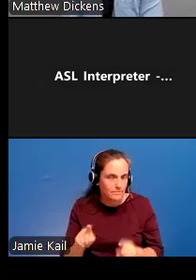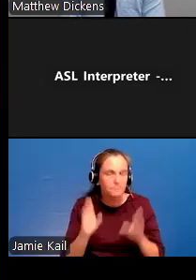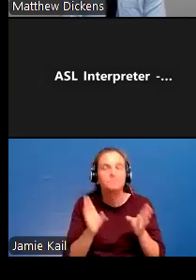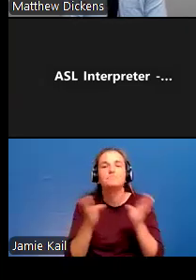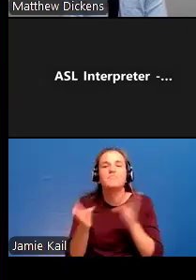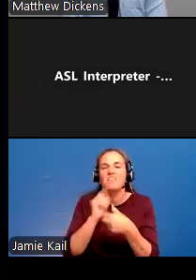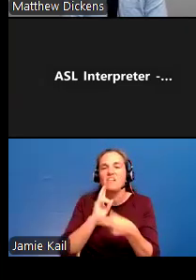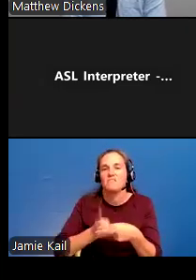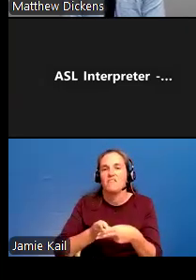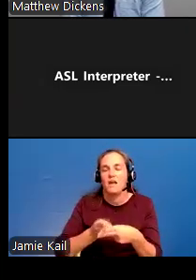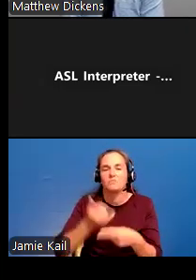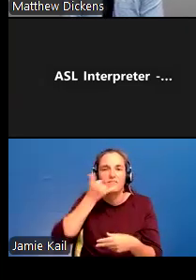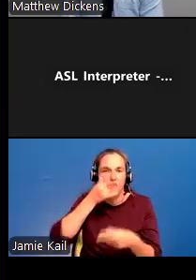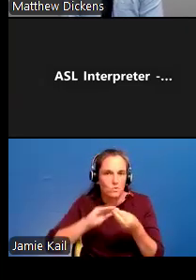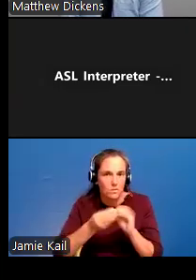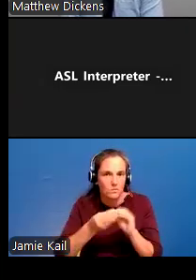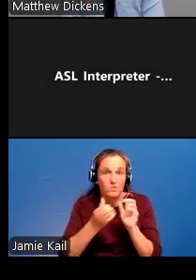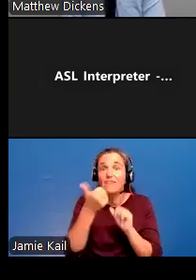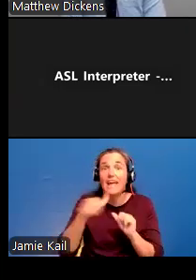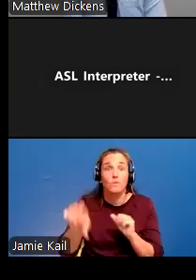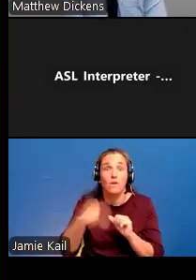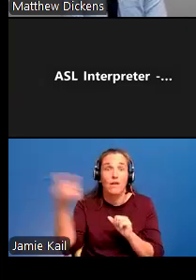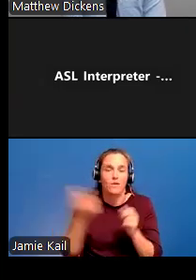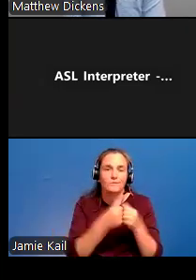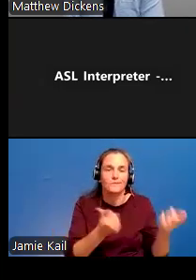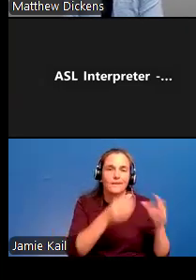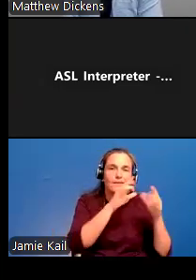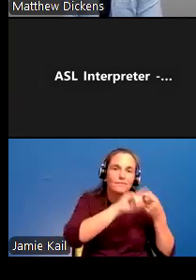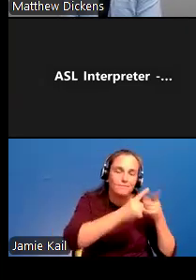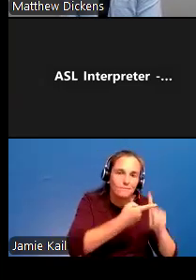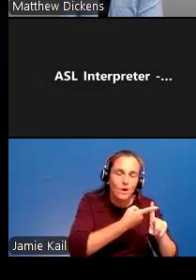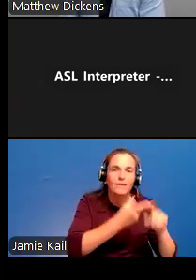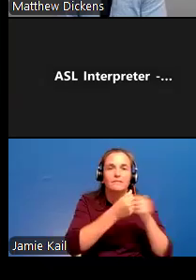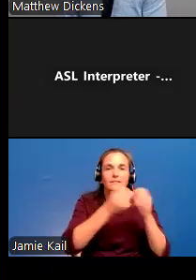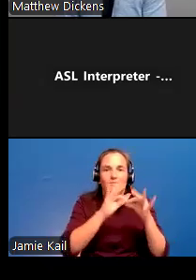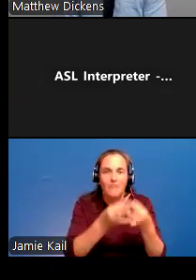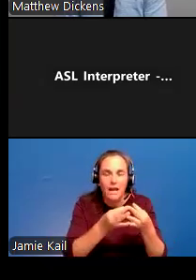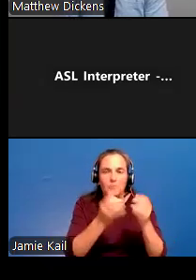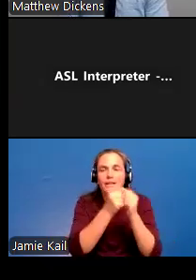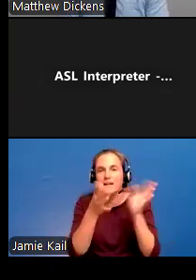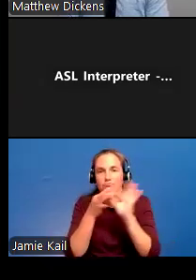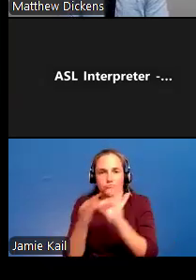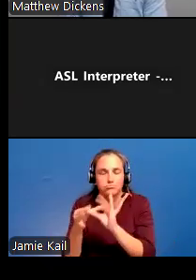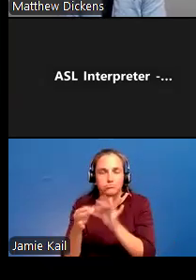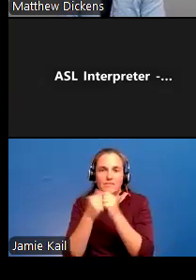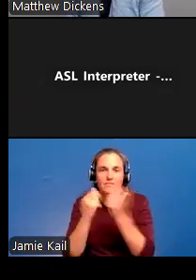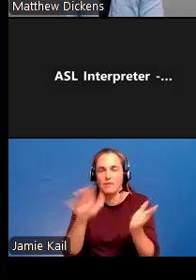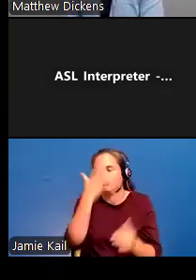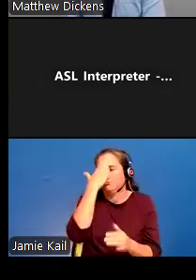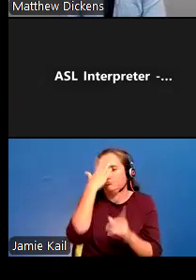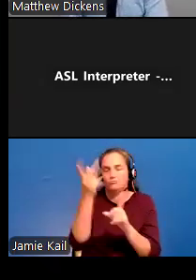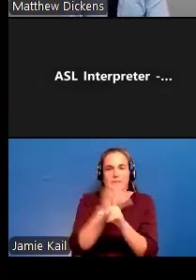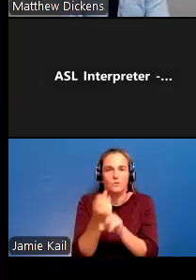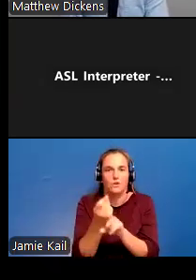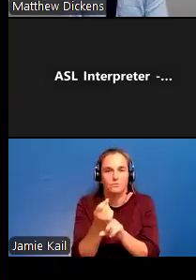phone numbers of anybody else, such as relatives, neighbors, or friends that may also have knowledge of the situation.